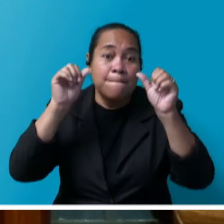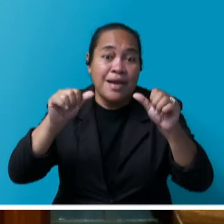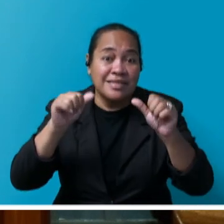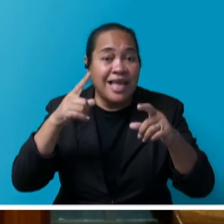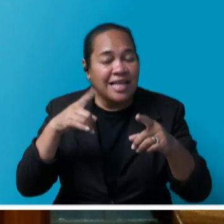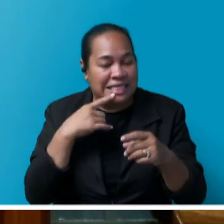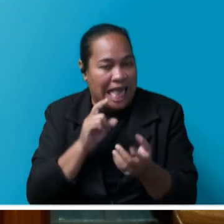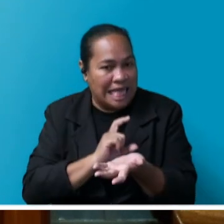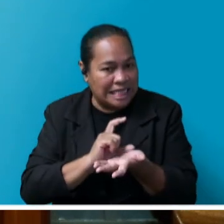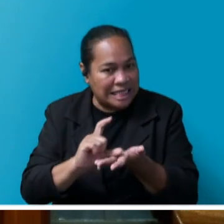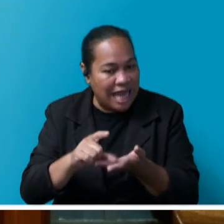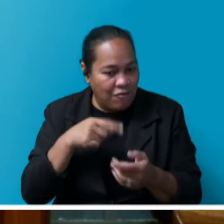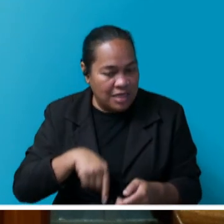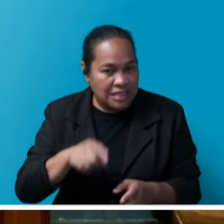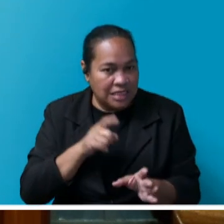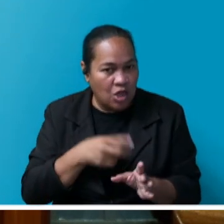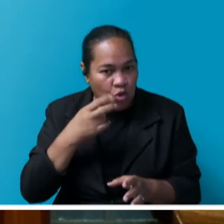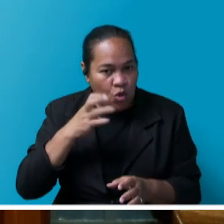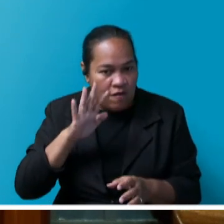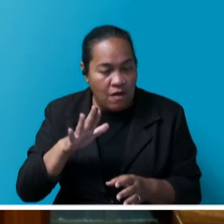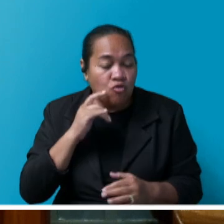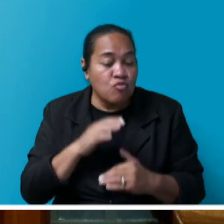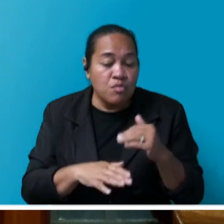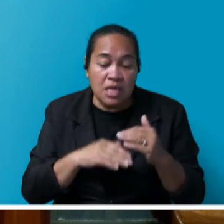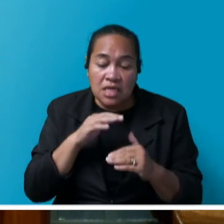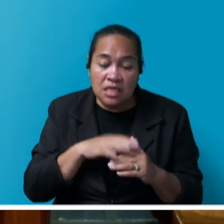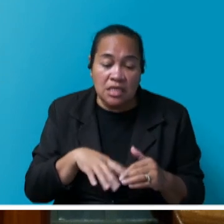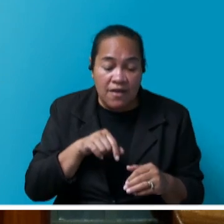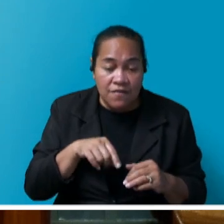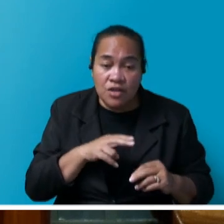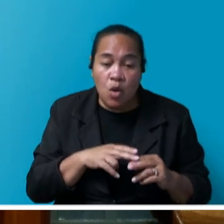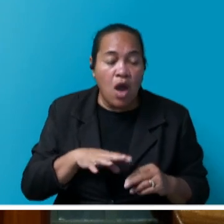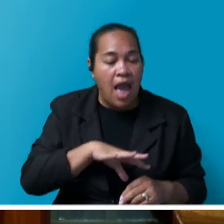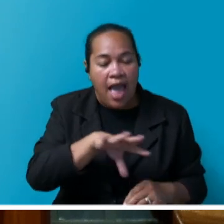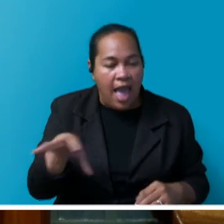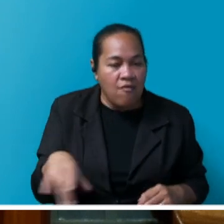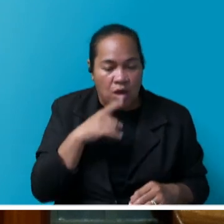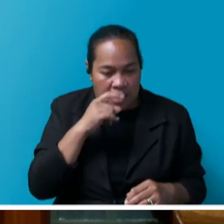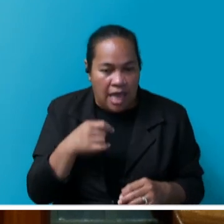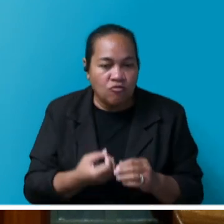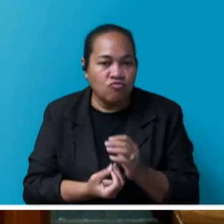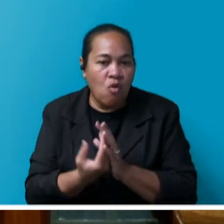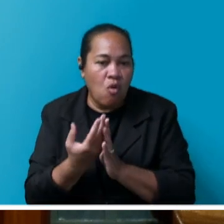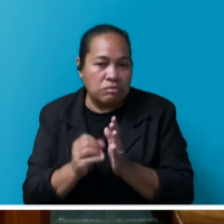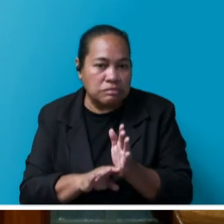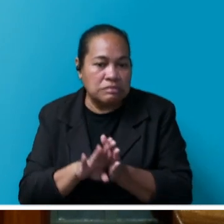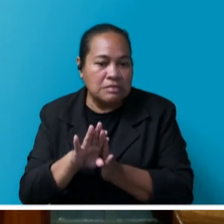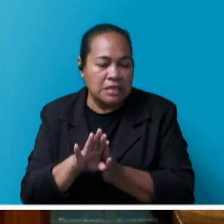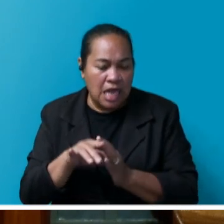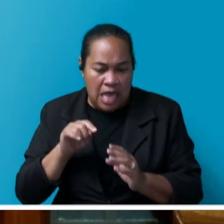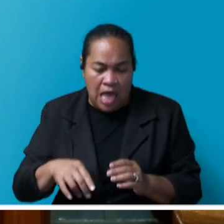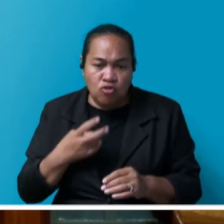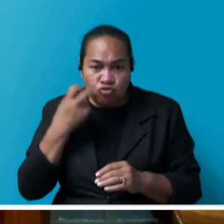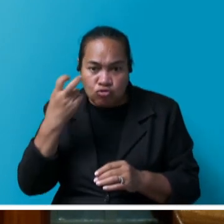2025 to build a Fiji where every citizen thrives. Tourism and civil aviation are not just sectors, they